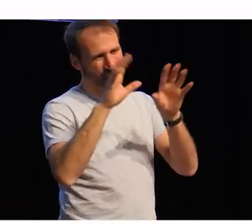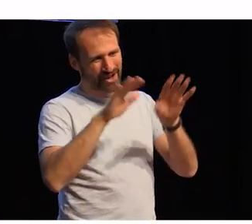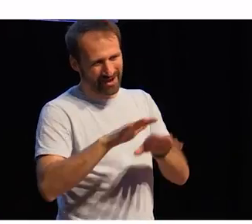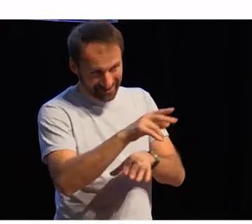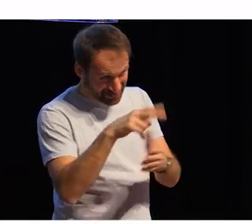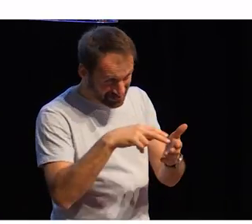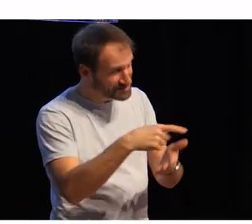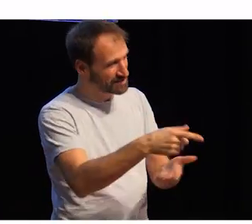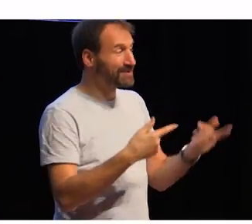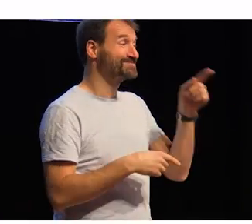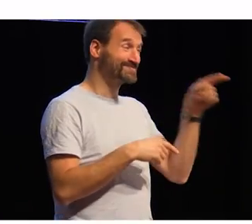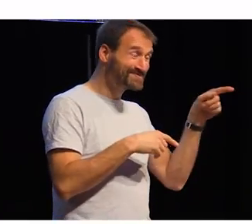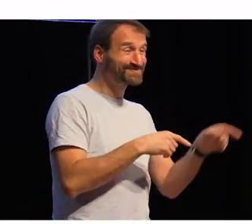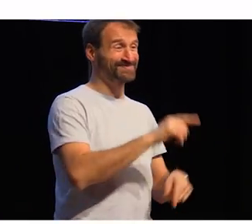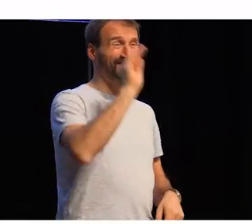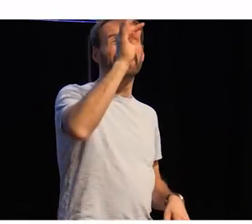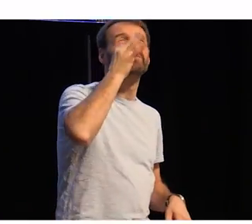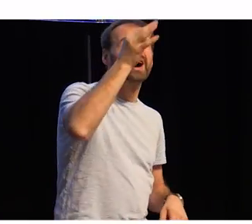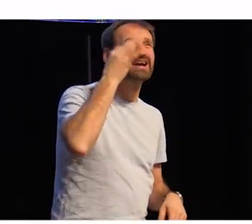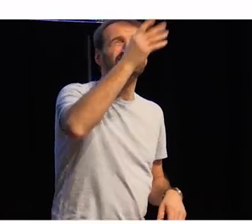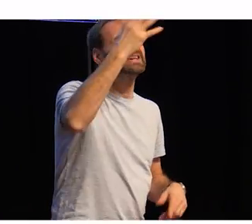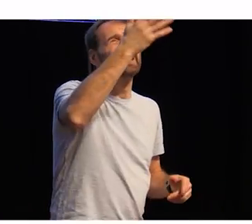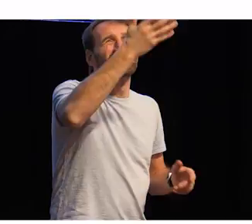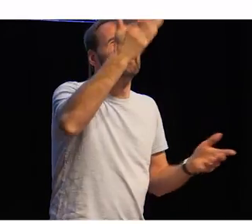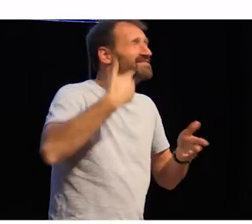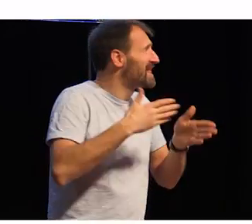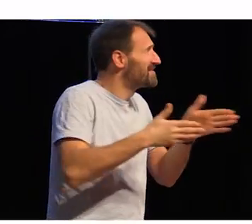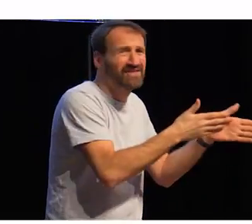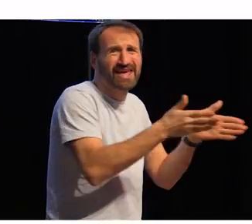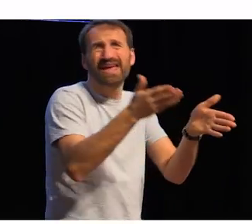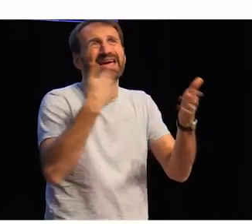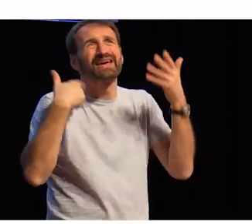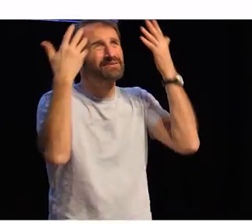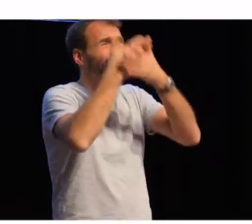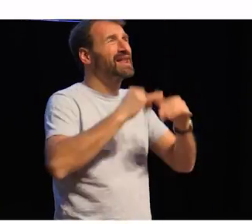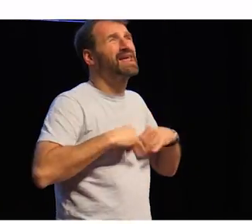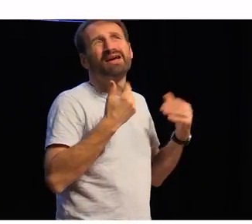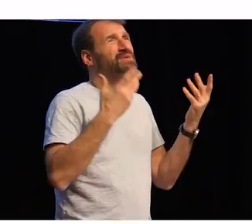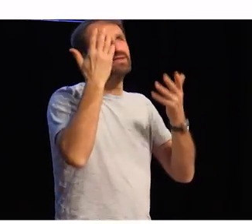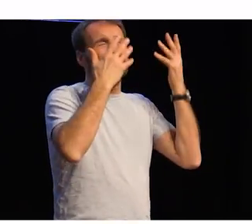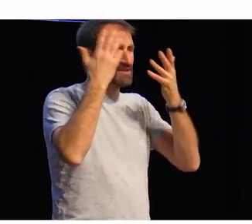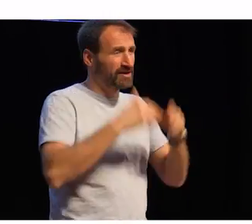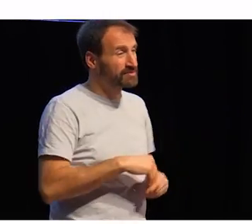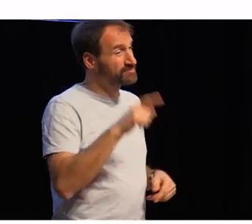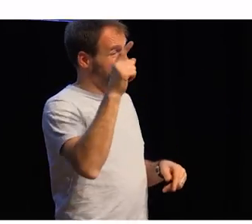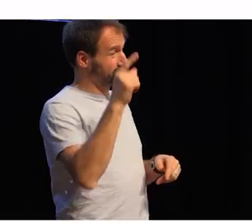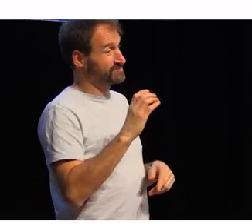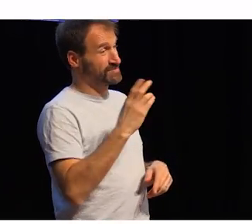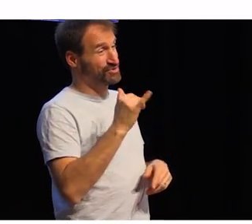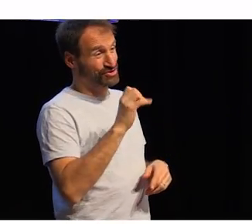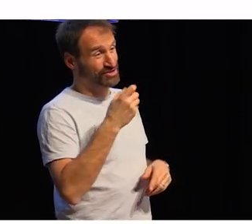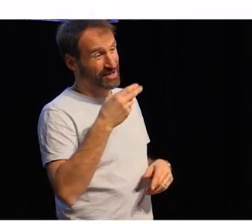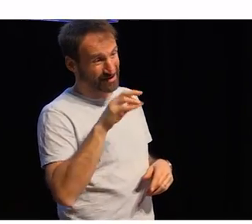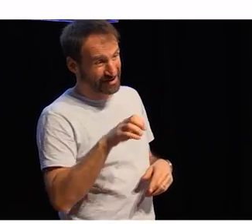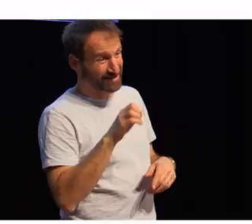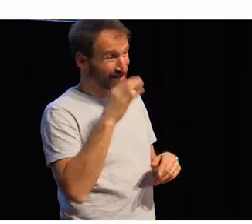don't know which road should I take. Like, it's so confusing. And then the Cheshire Cat asked her, well,